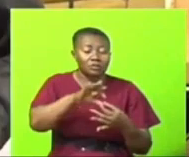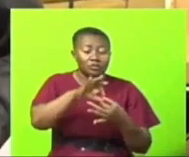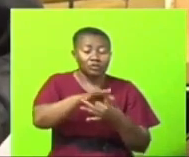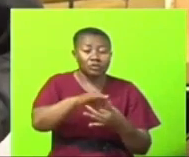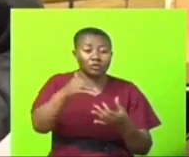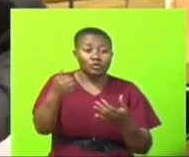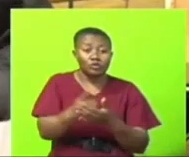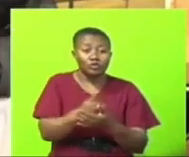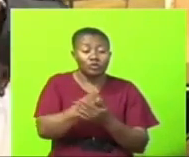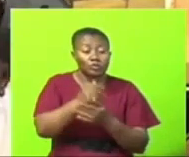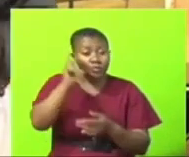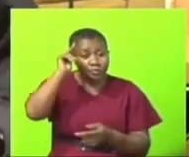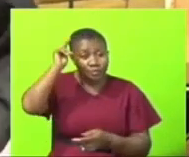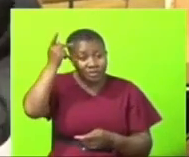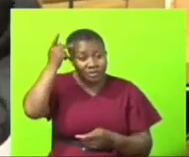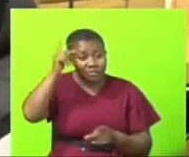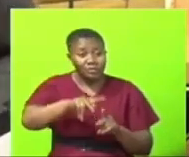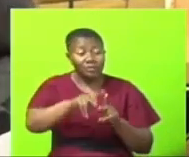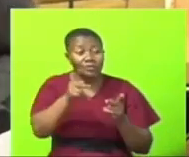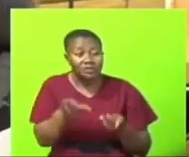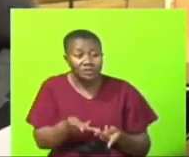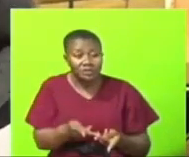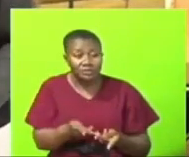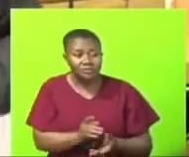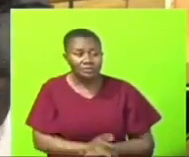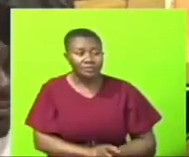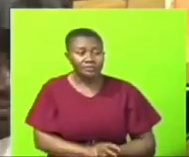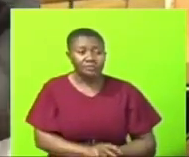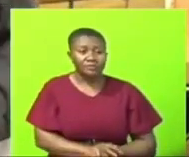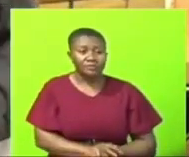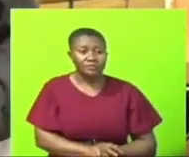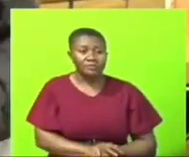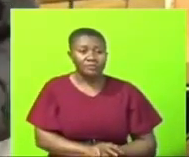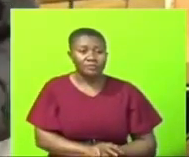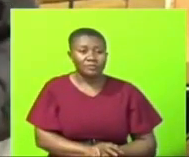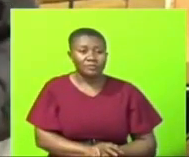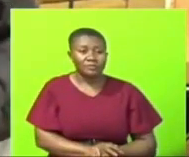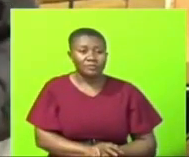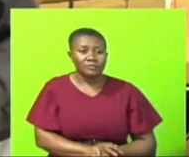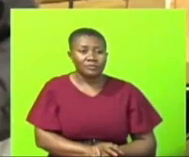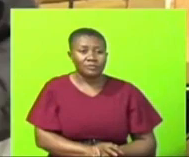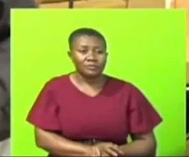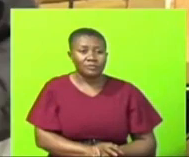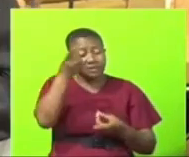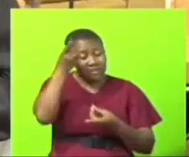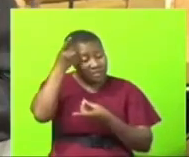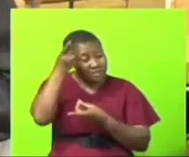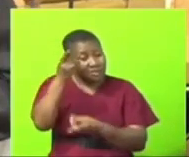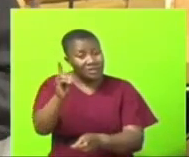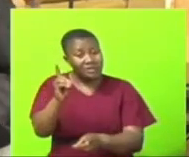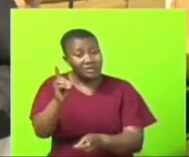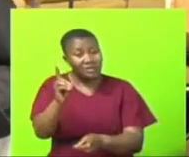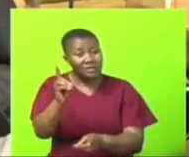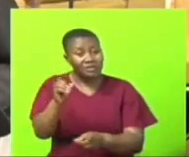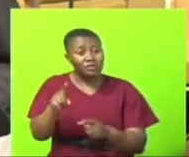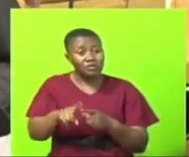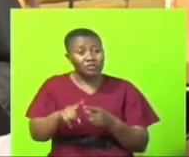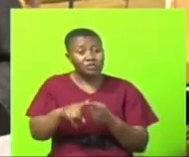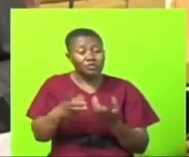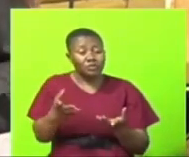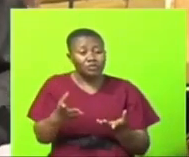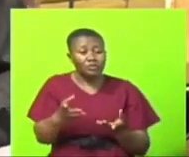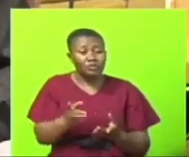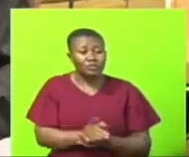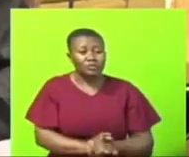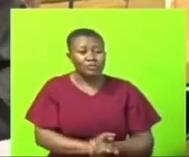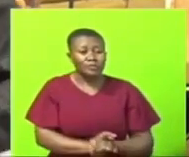party. So he's going to join a political party and has filed on the ticket of that political party.